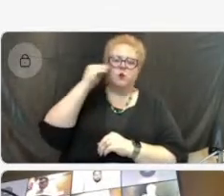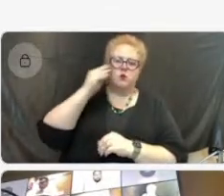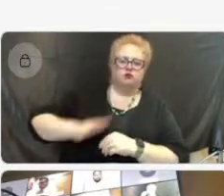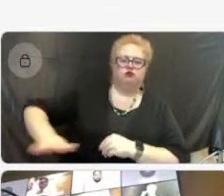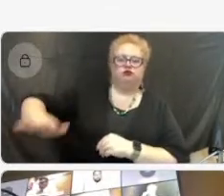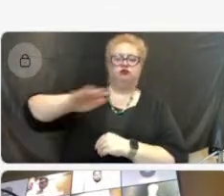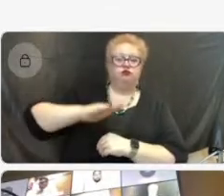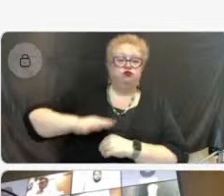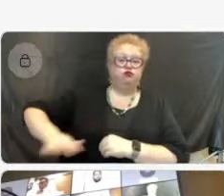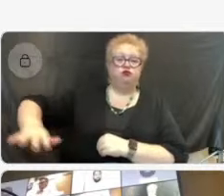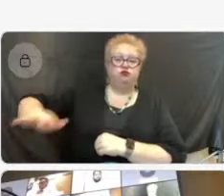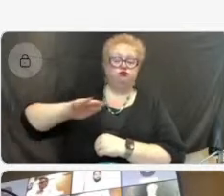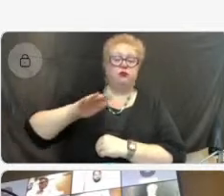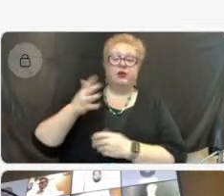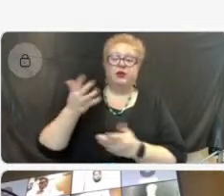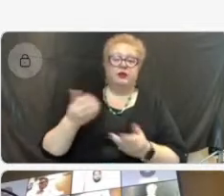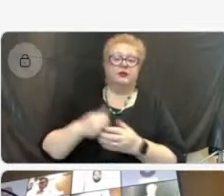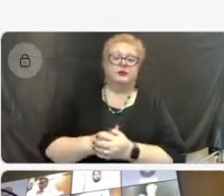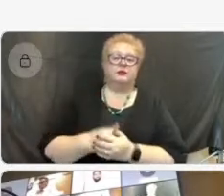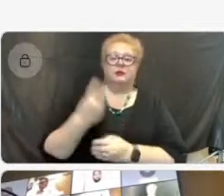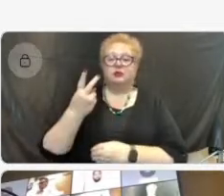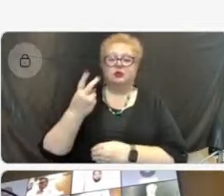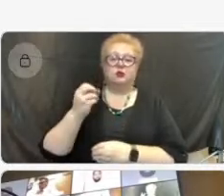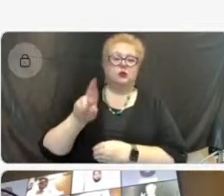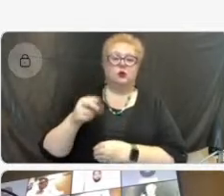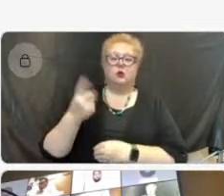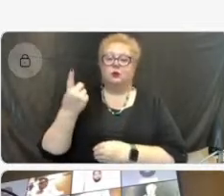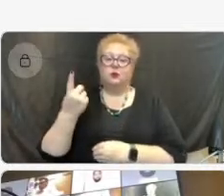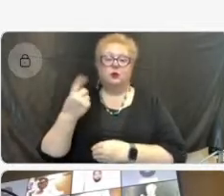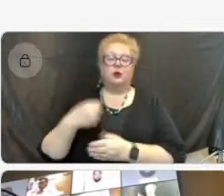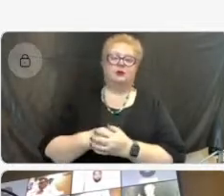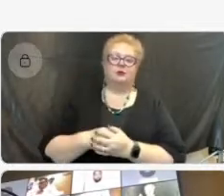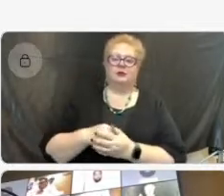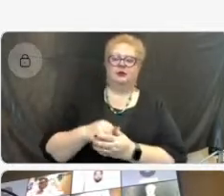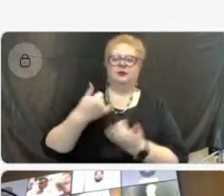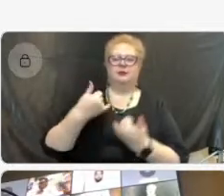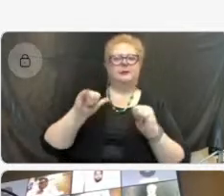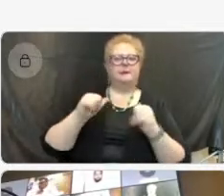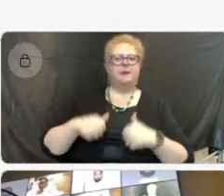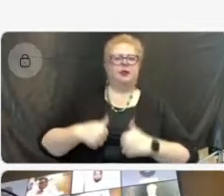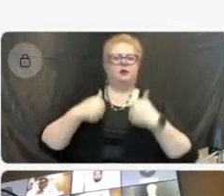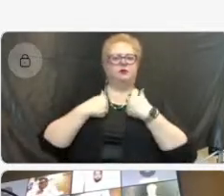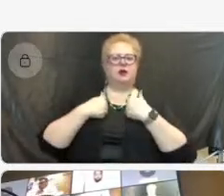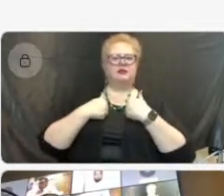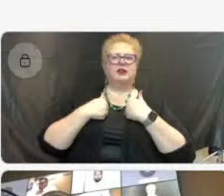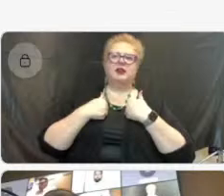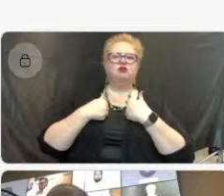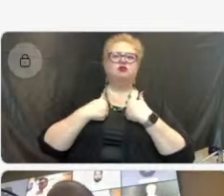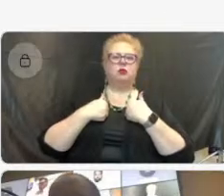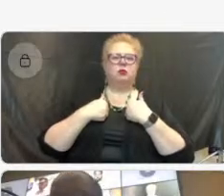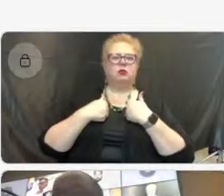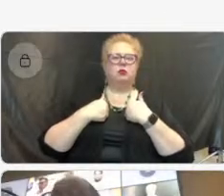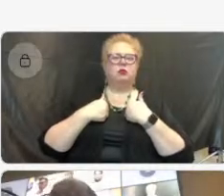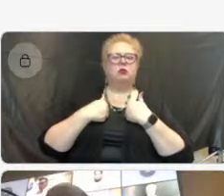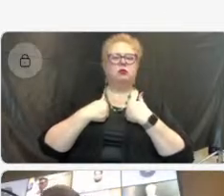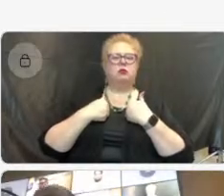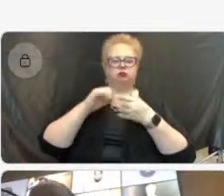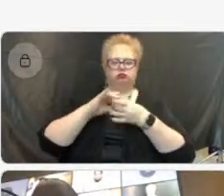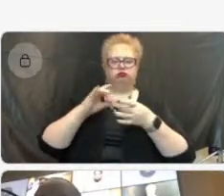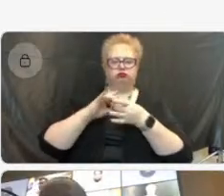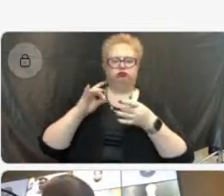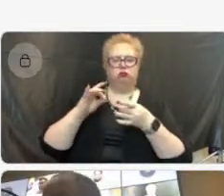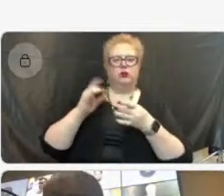whether it's 2 or 1, I think the residential nature of it, of the area, is good to keep.